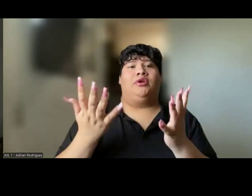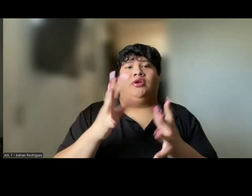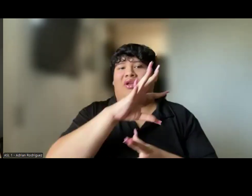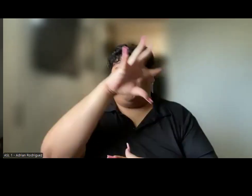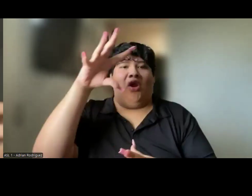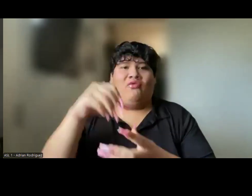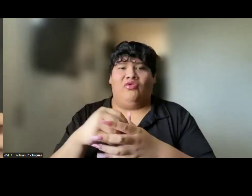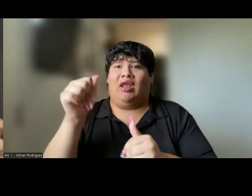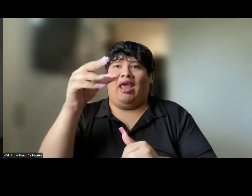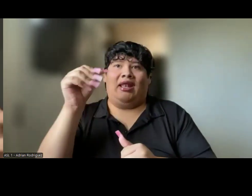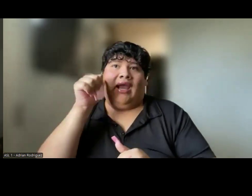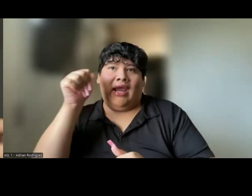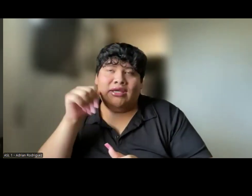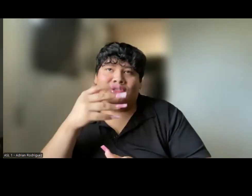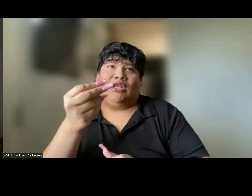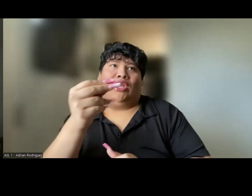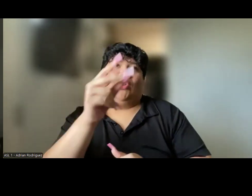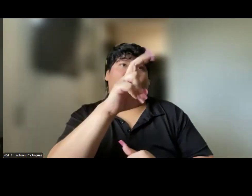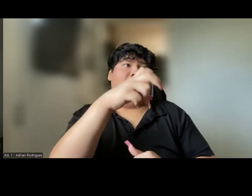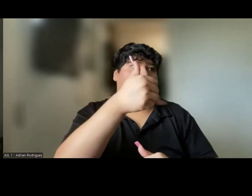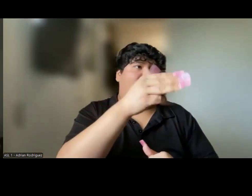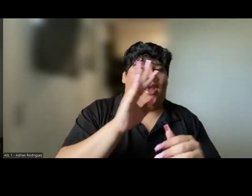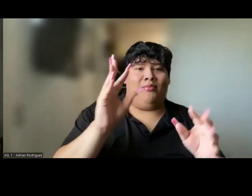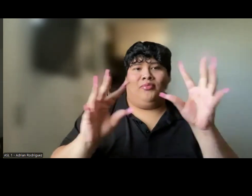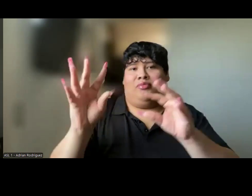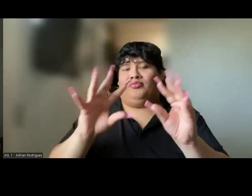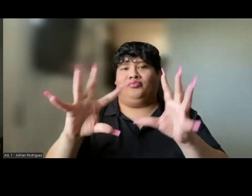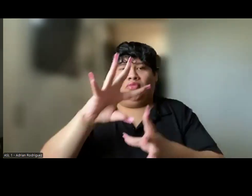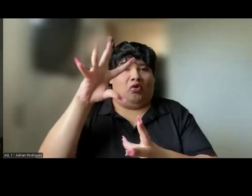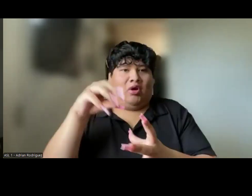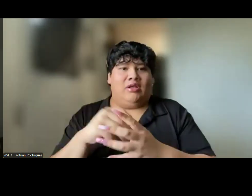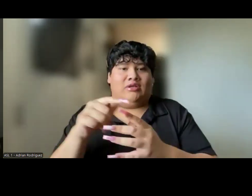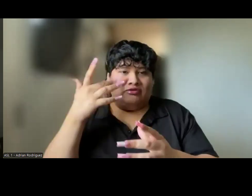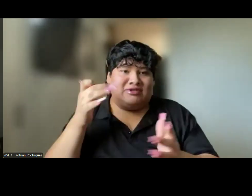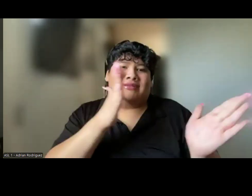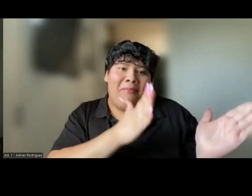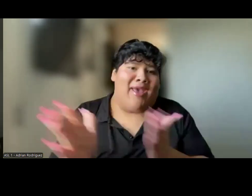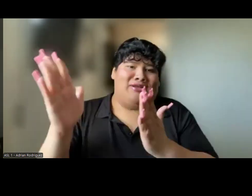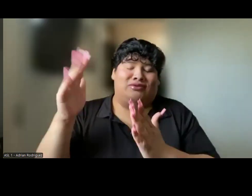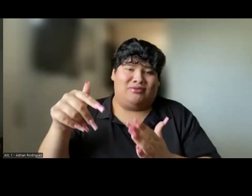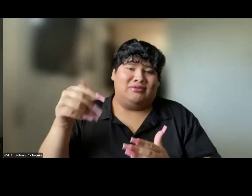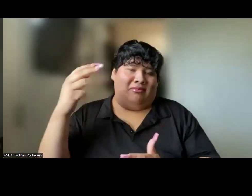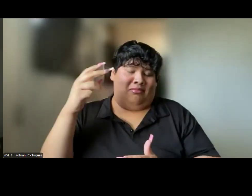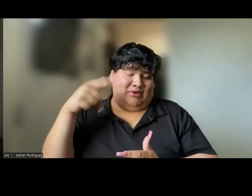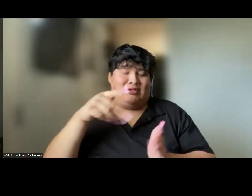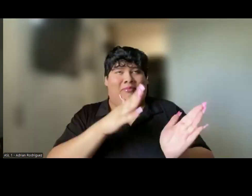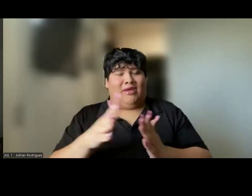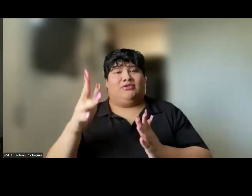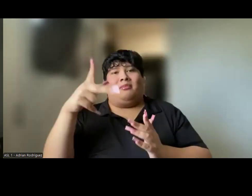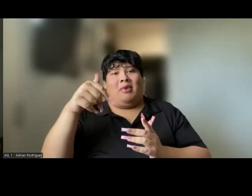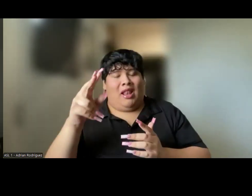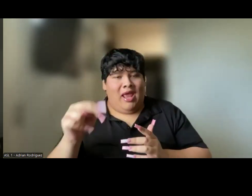pulled in Department of Aging and Rehab together in ways we haven't done before because of the master plan. So again,